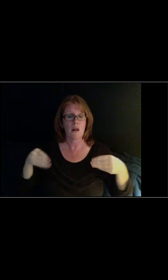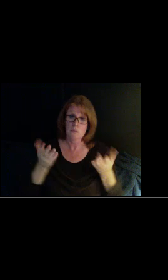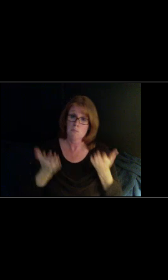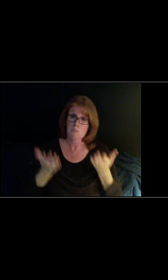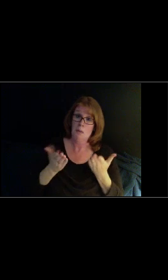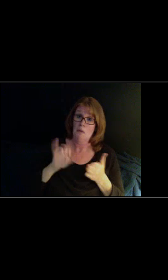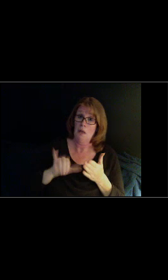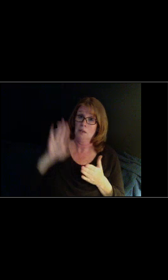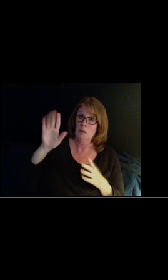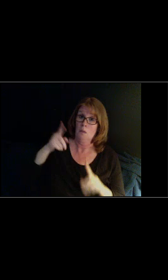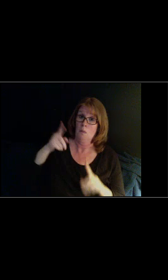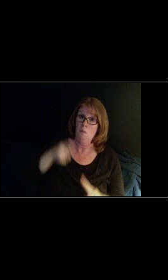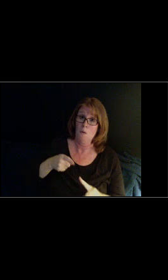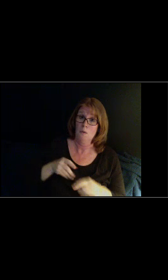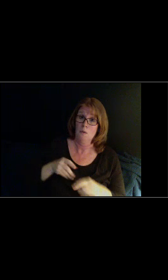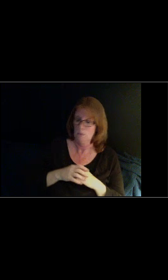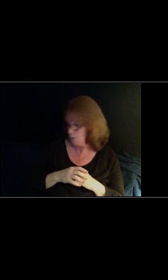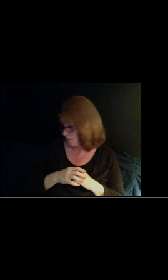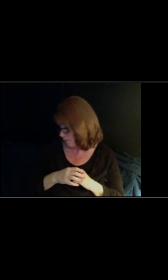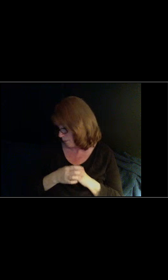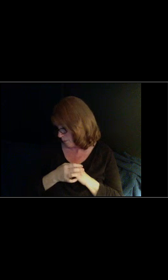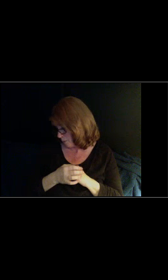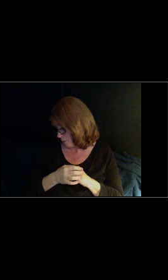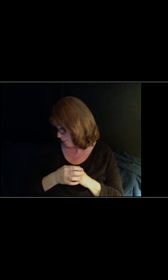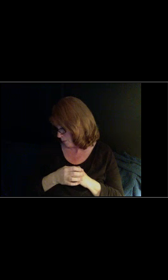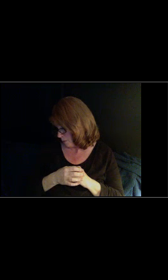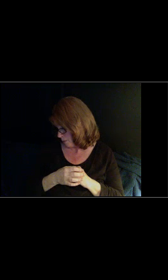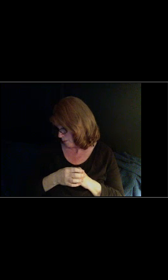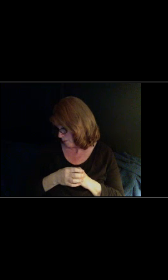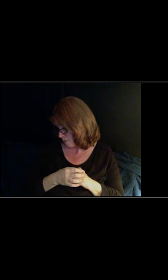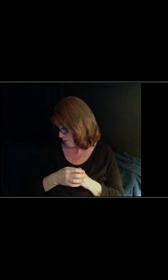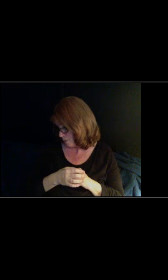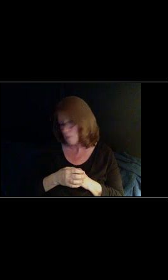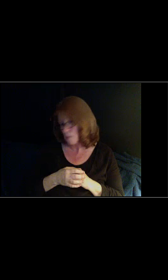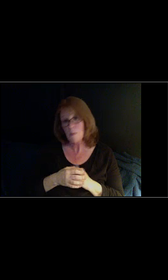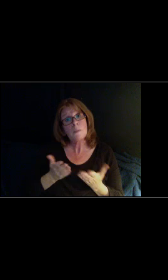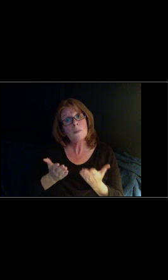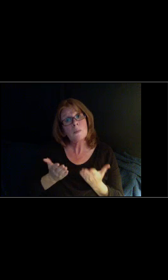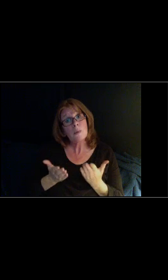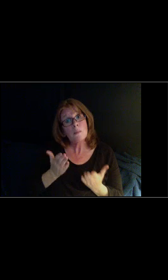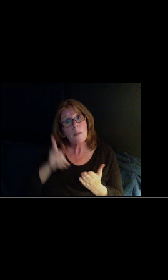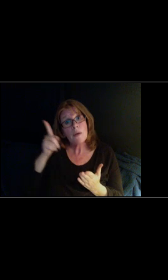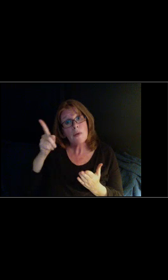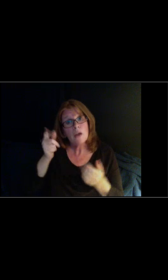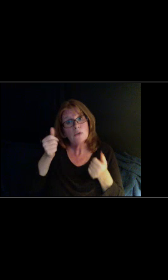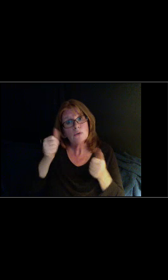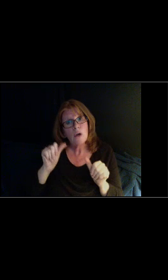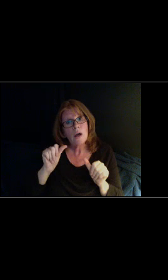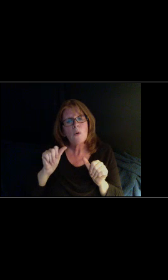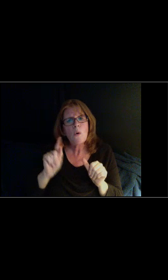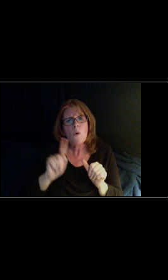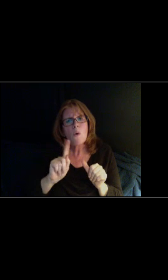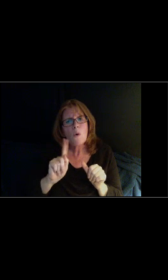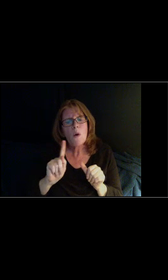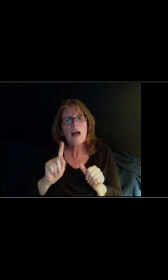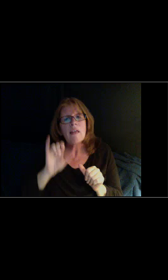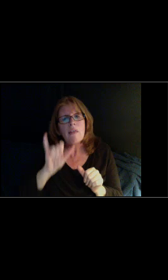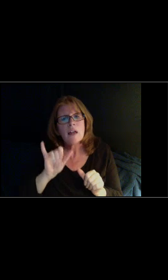Also, another point of this variety of lenses and metaphors was that our behavior has to be flexible based on where we are.